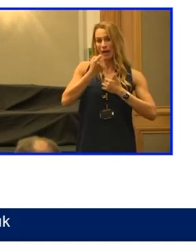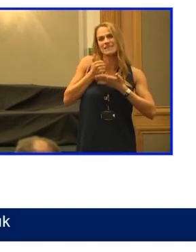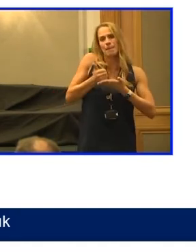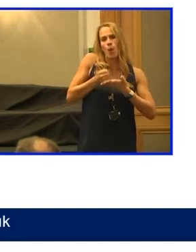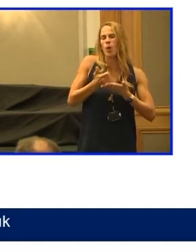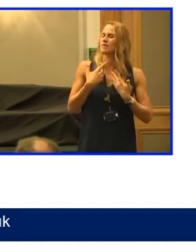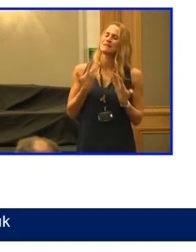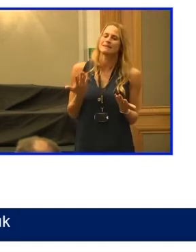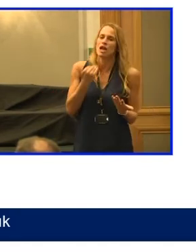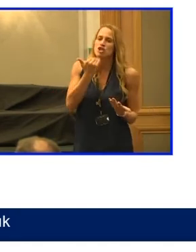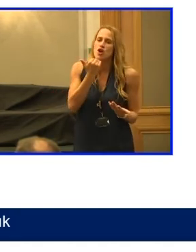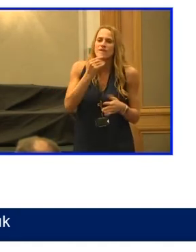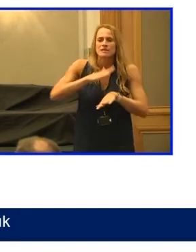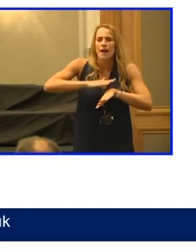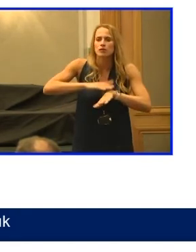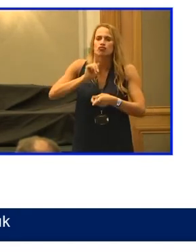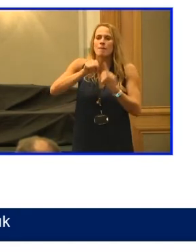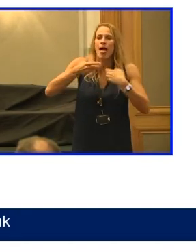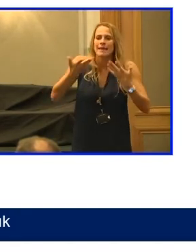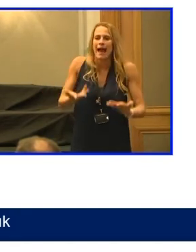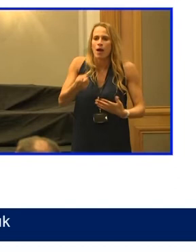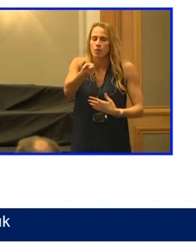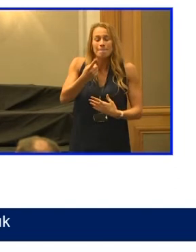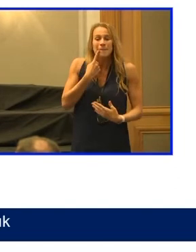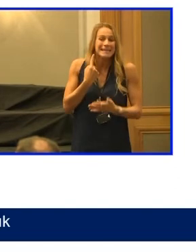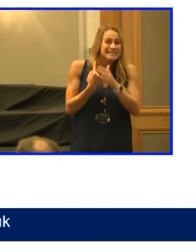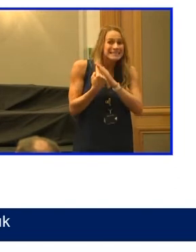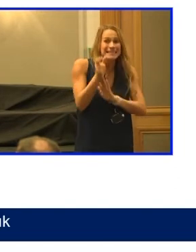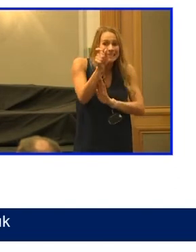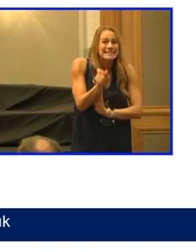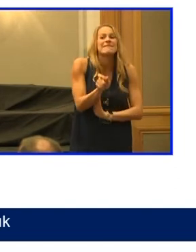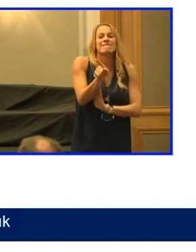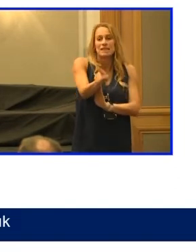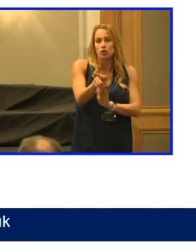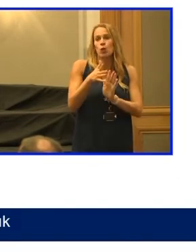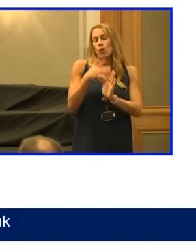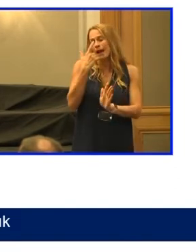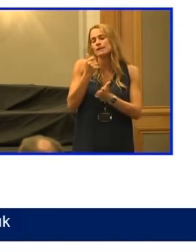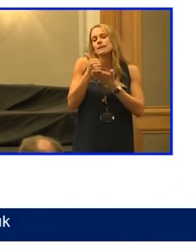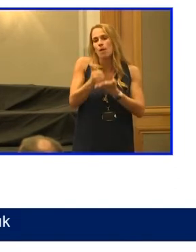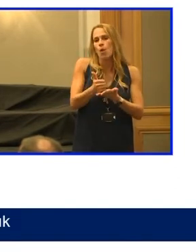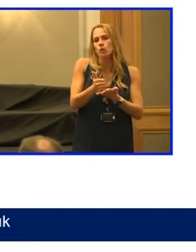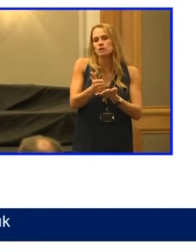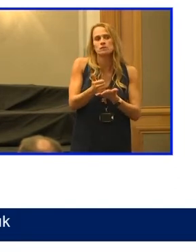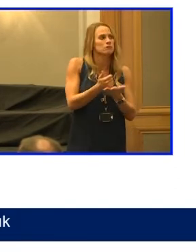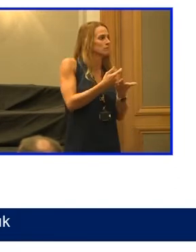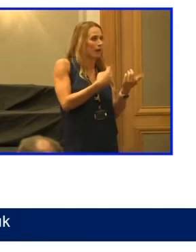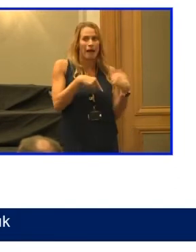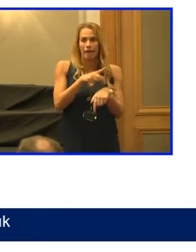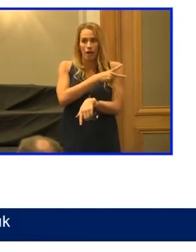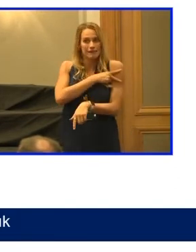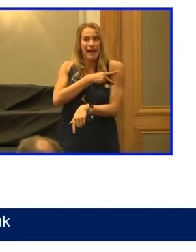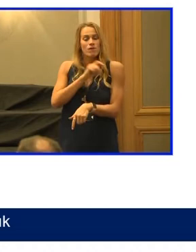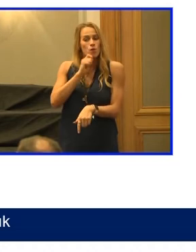on the stage to actually answer that. But I think that's a conversation we should take away from here. And I'm sure colleagues will echo this,